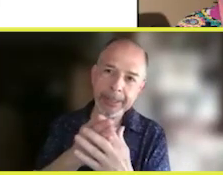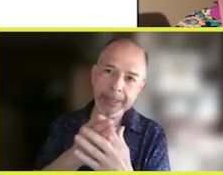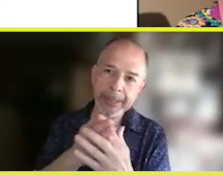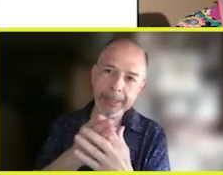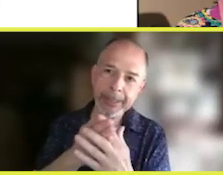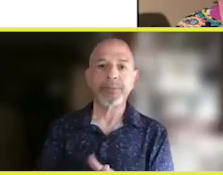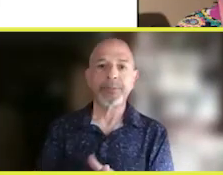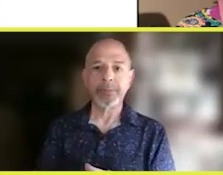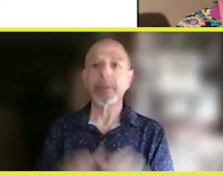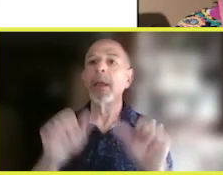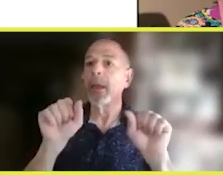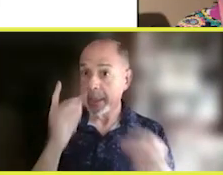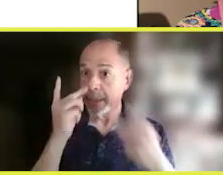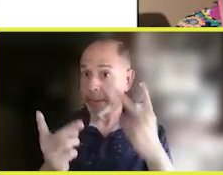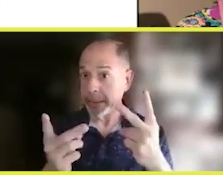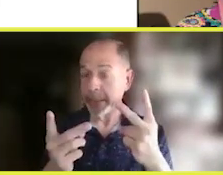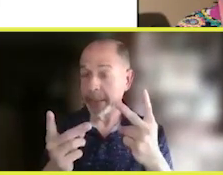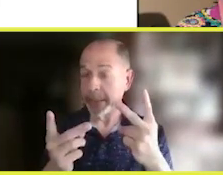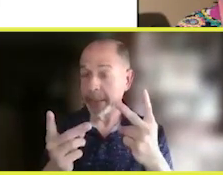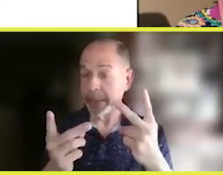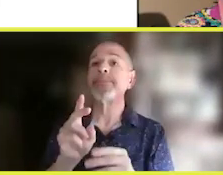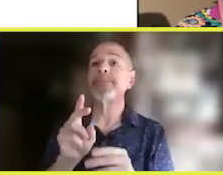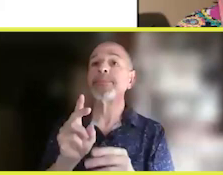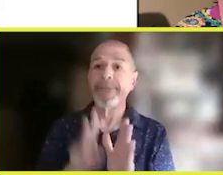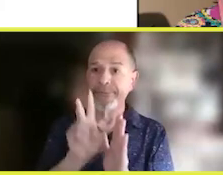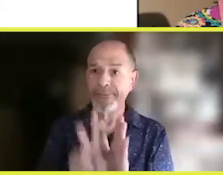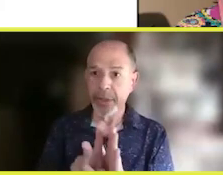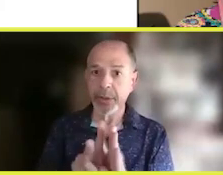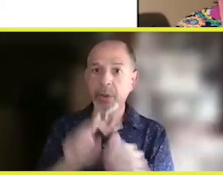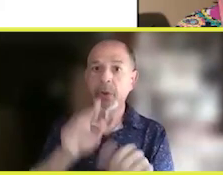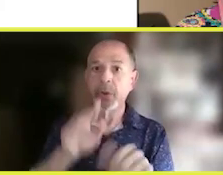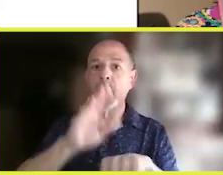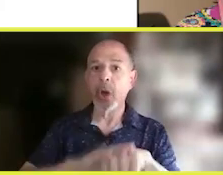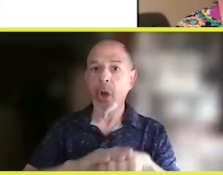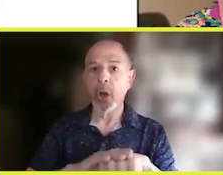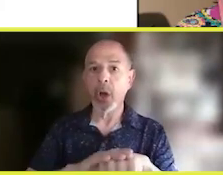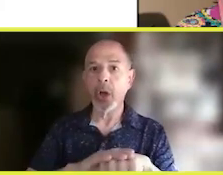these videos on the Advocates in Action website,